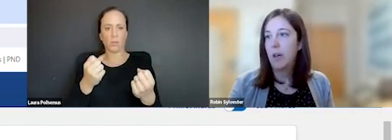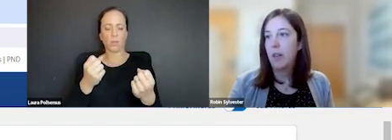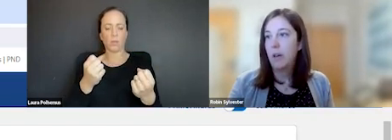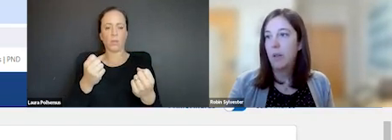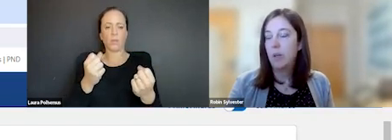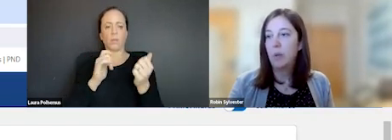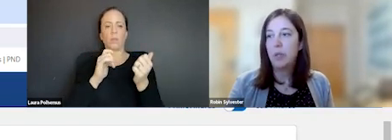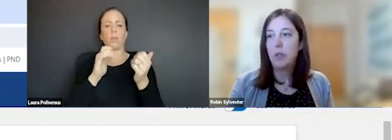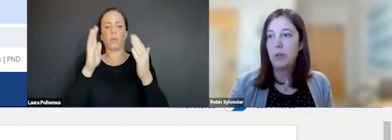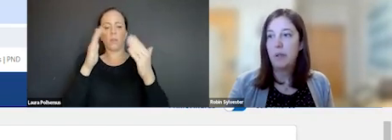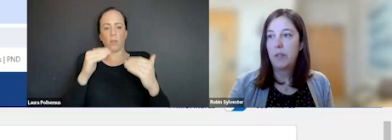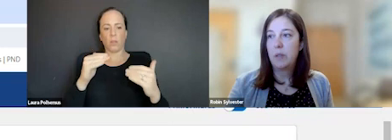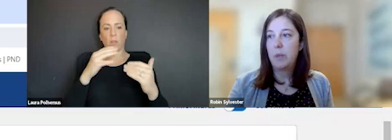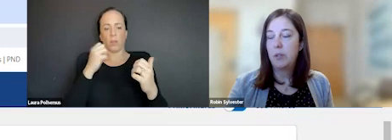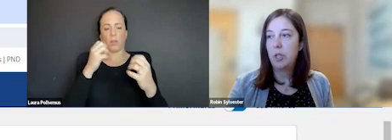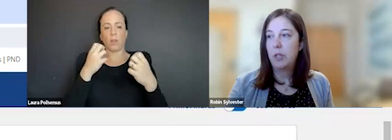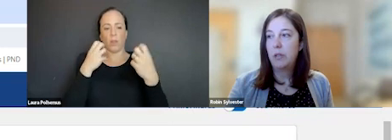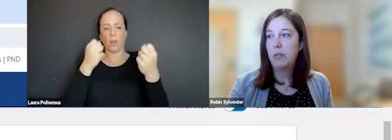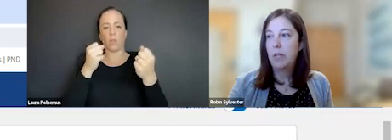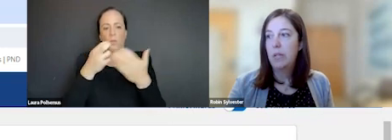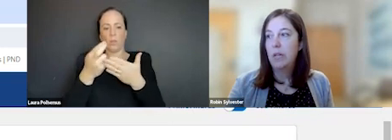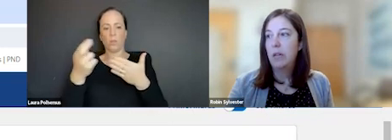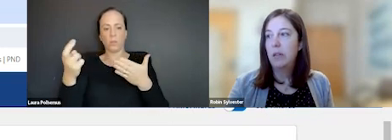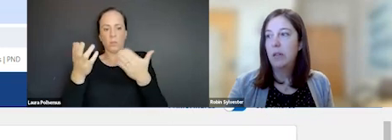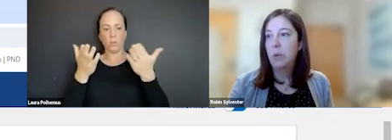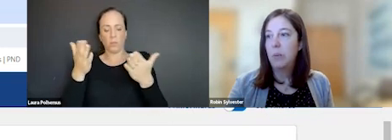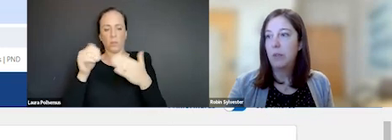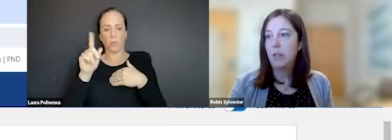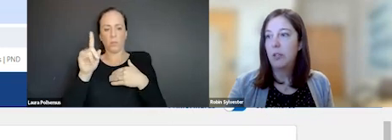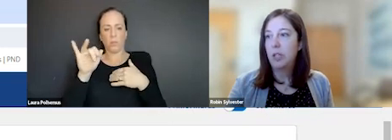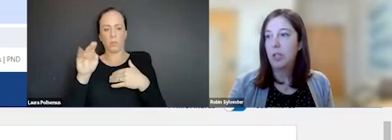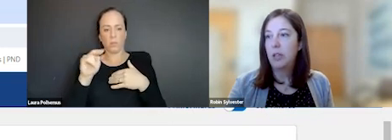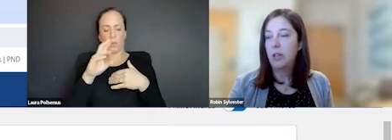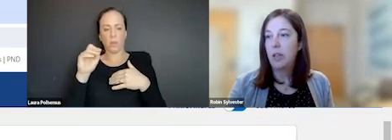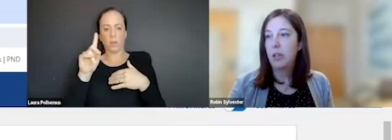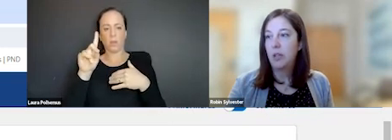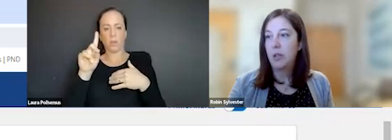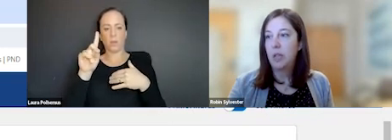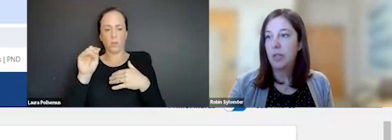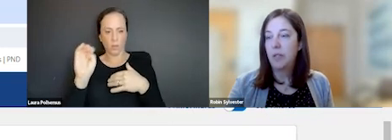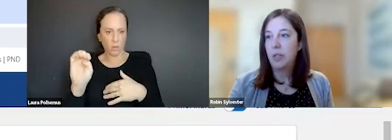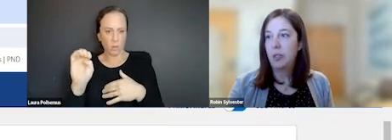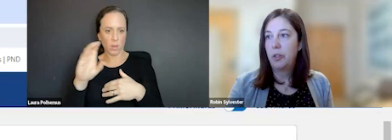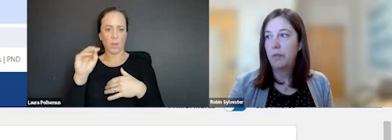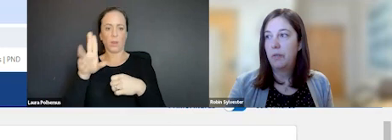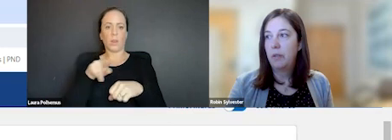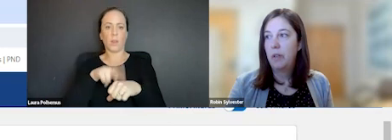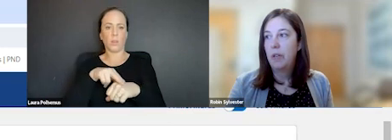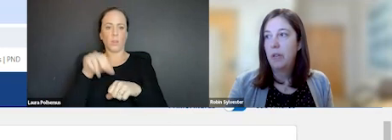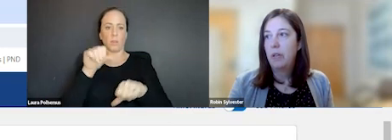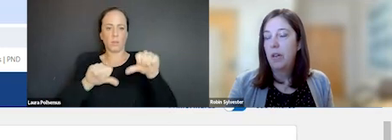followed by the Health Resources and Services Administration, and then the Department of Energy and National Science